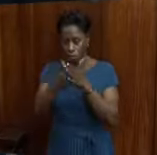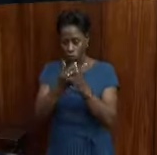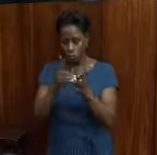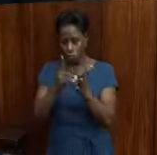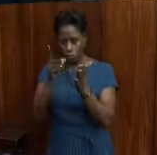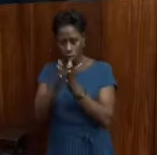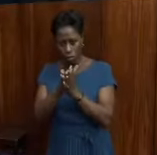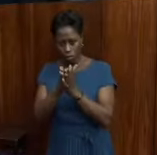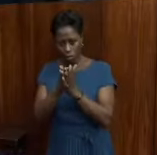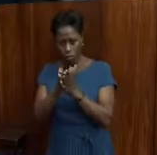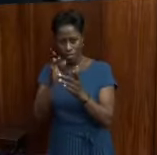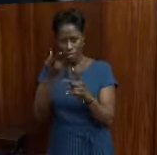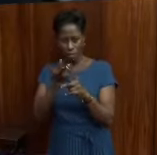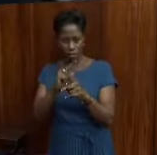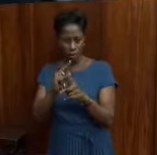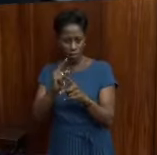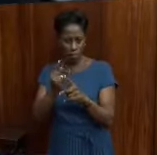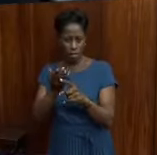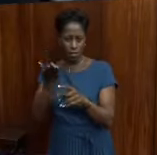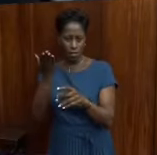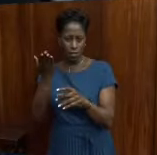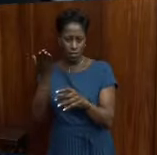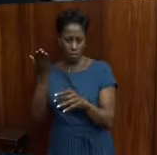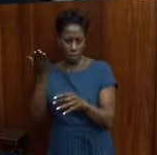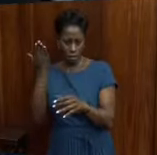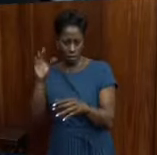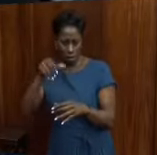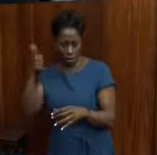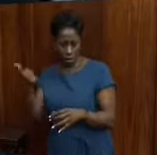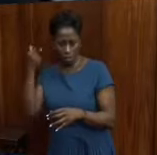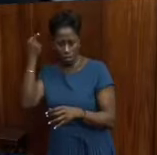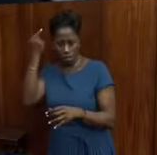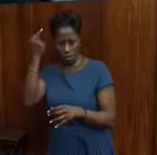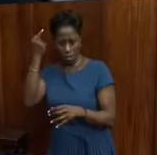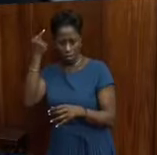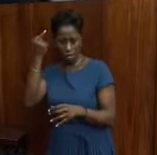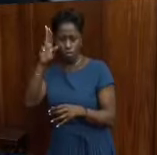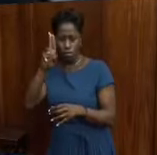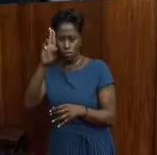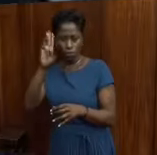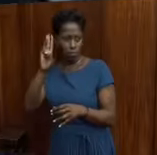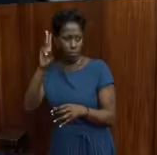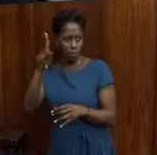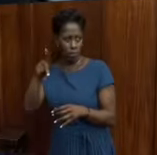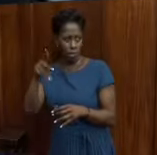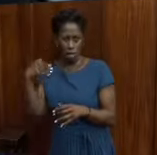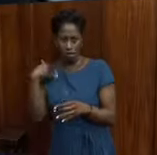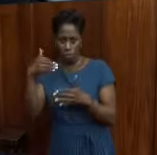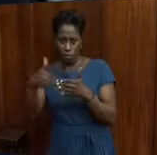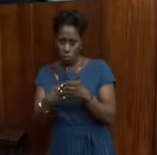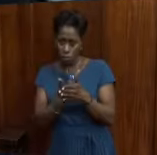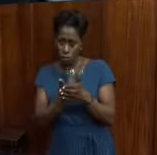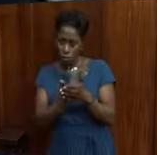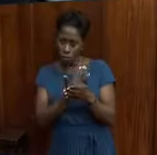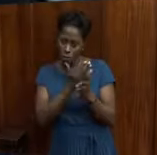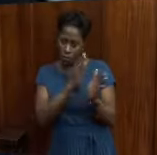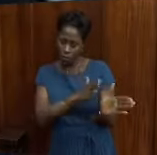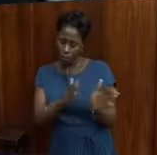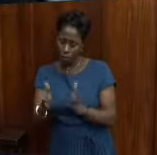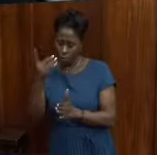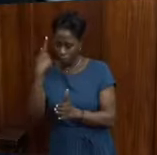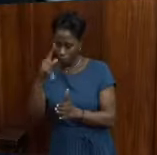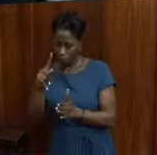Reconstruction Project. In the sum of 70.75 million for the continuation of works at